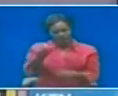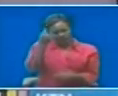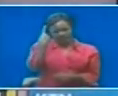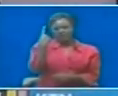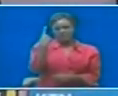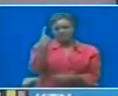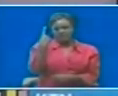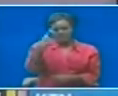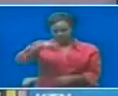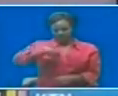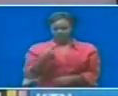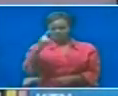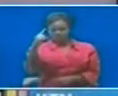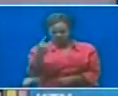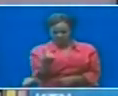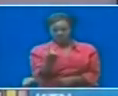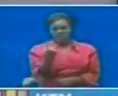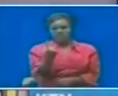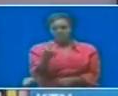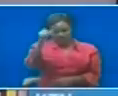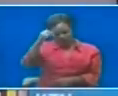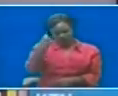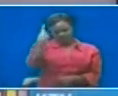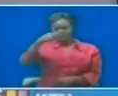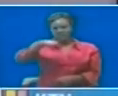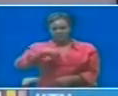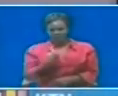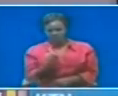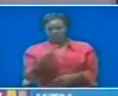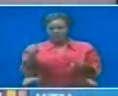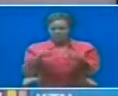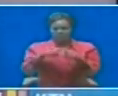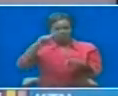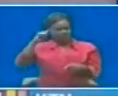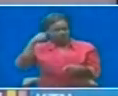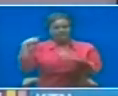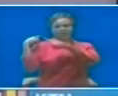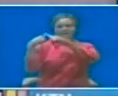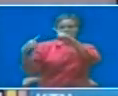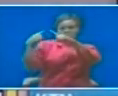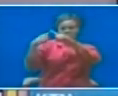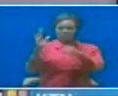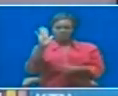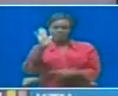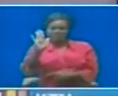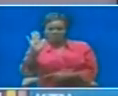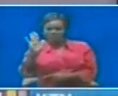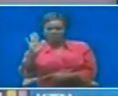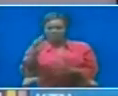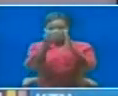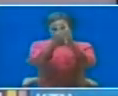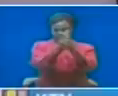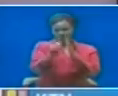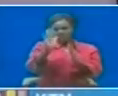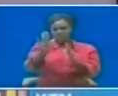understand themselves. They begin by understanding of themselves, an audit of their experiences, their skills,